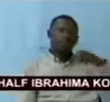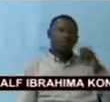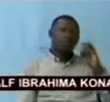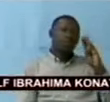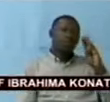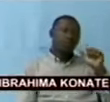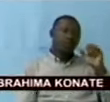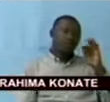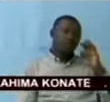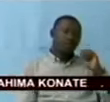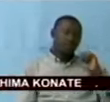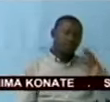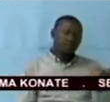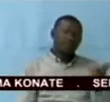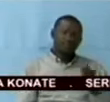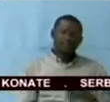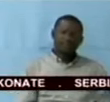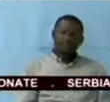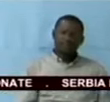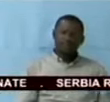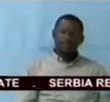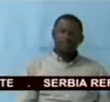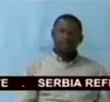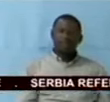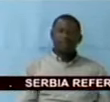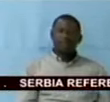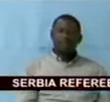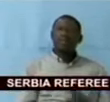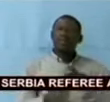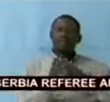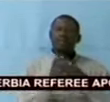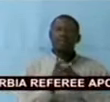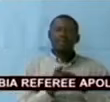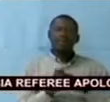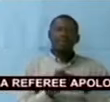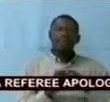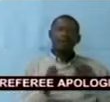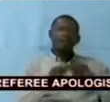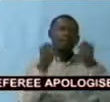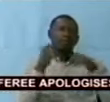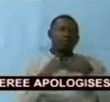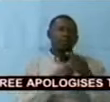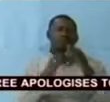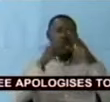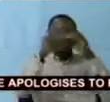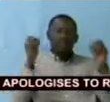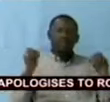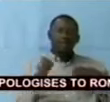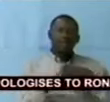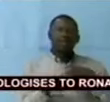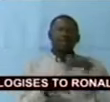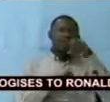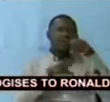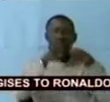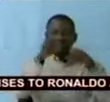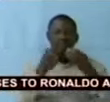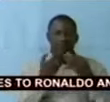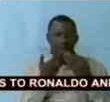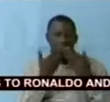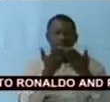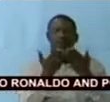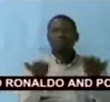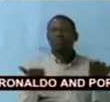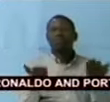charge of abuse of office. Abuse of office and false information. abuse of office was a charge.